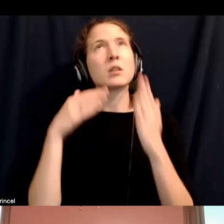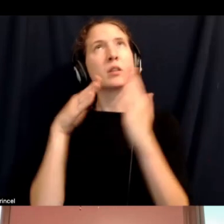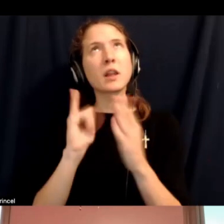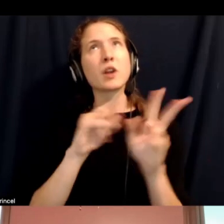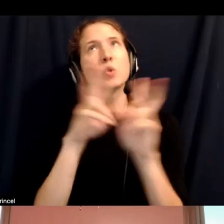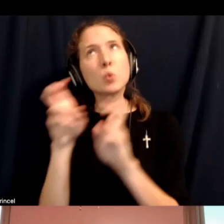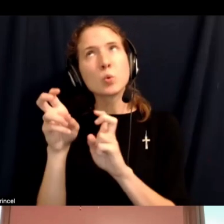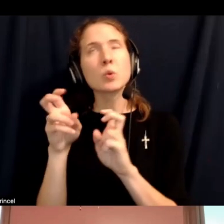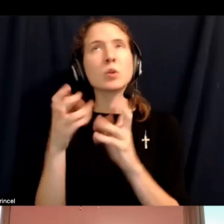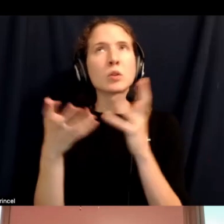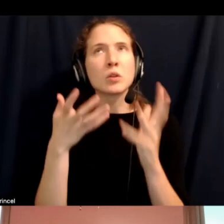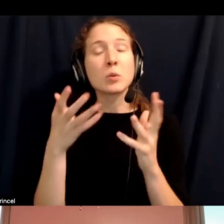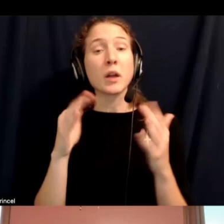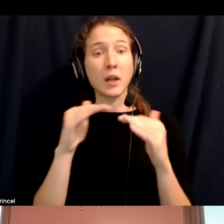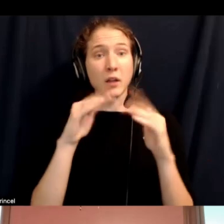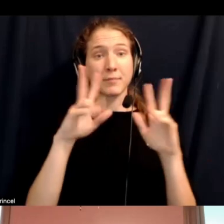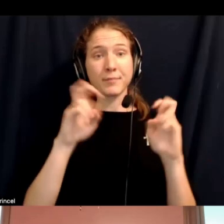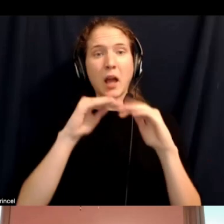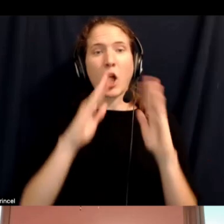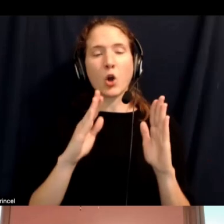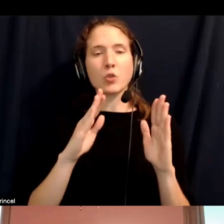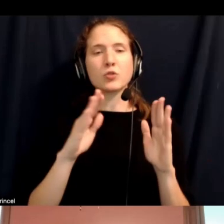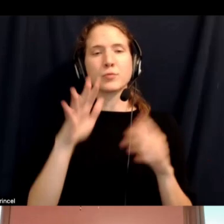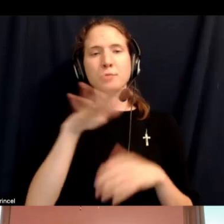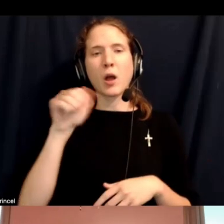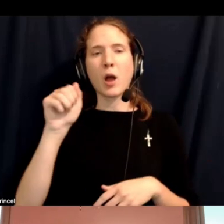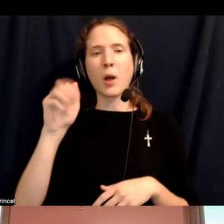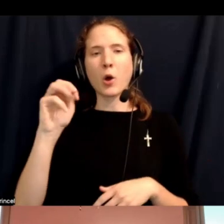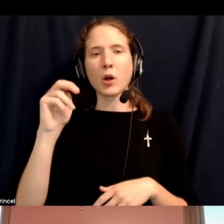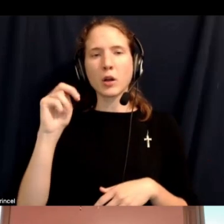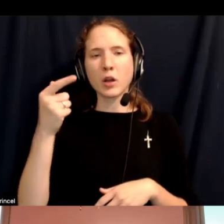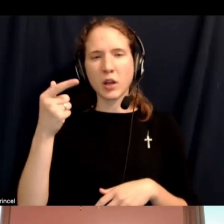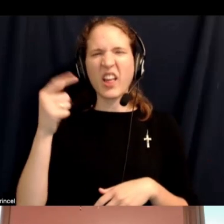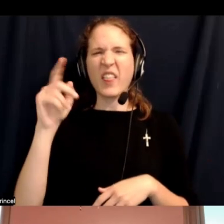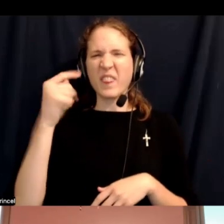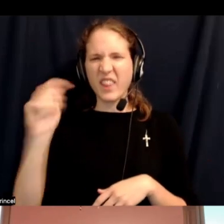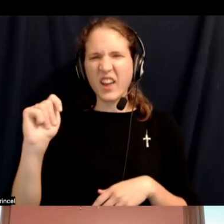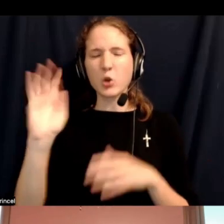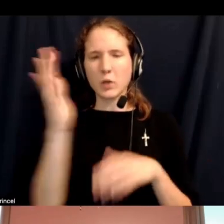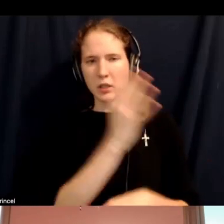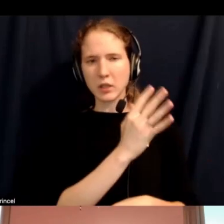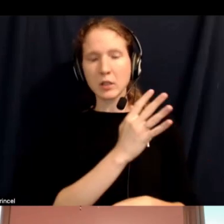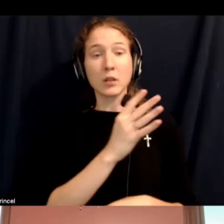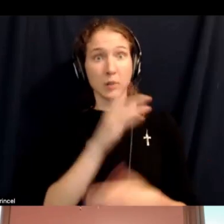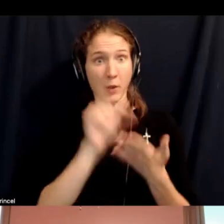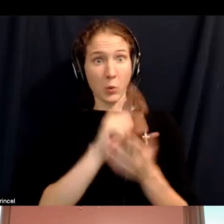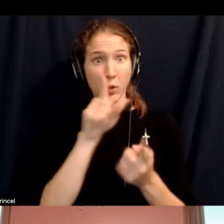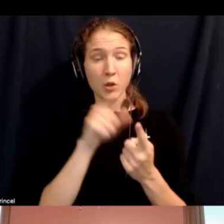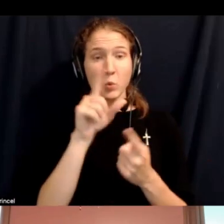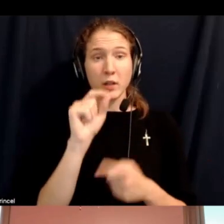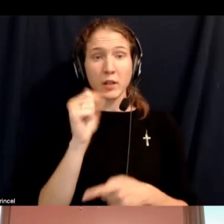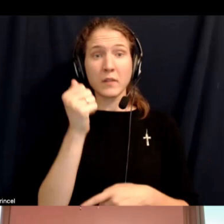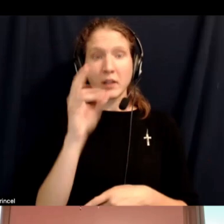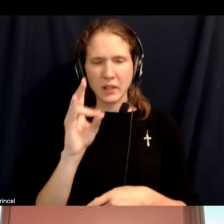in was A House Among the Trees, which is the book that I wrote. It was published in 2017, before Vigil